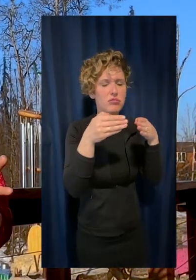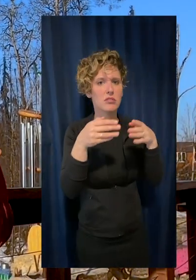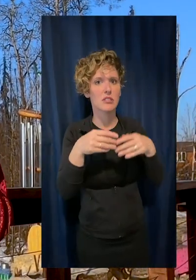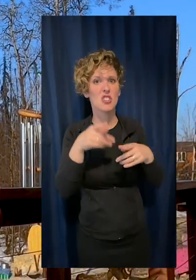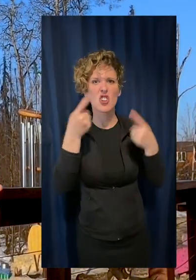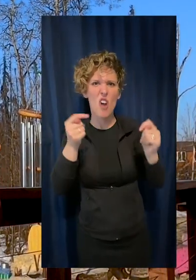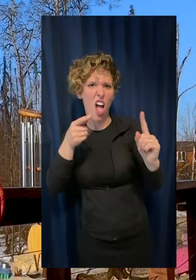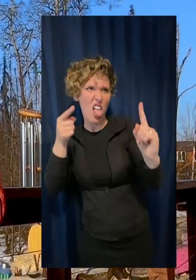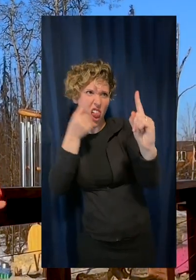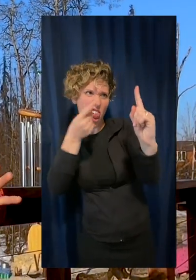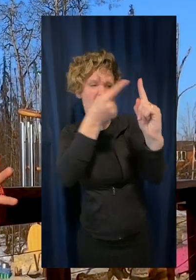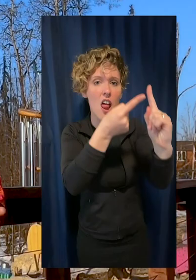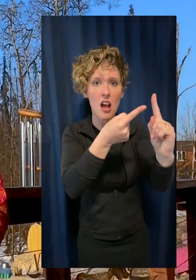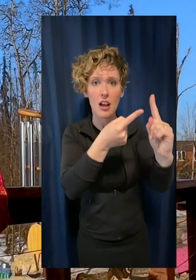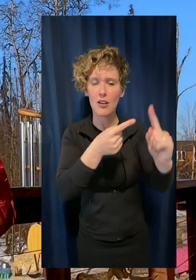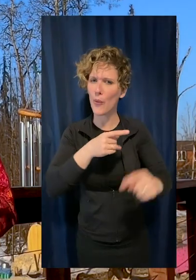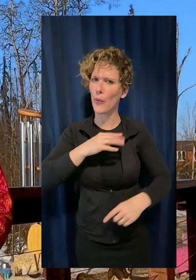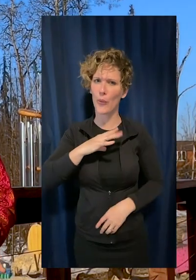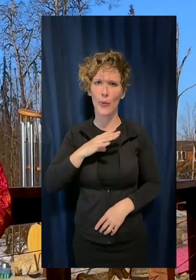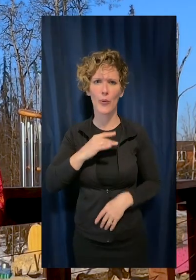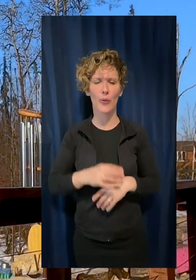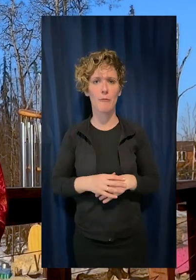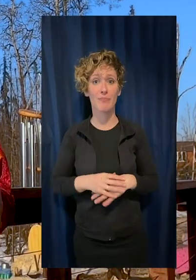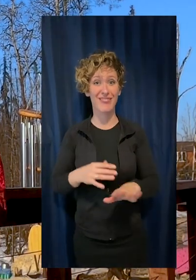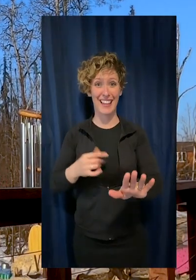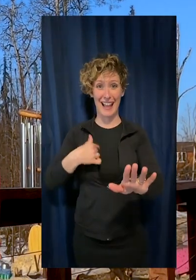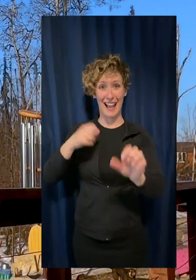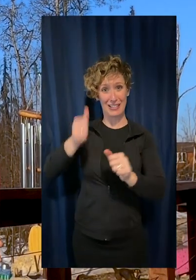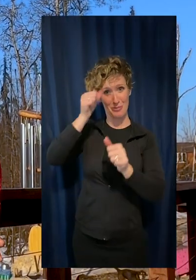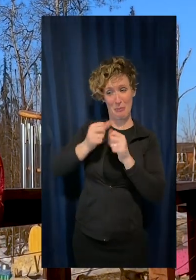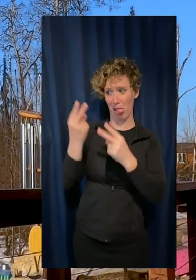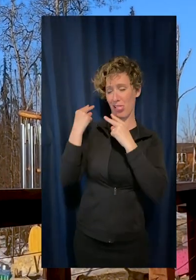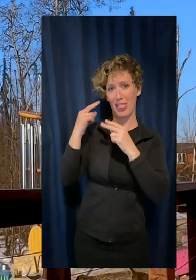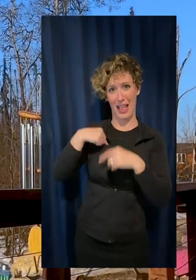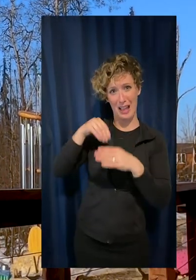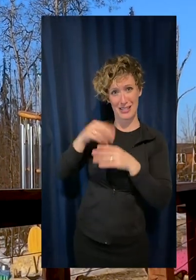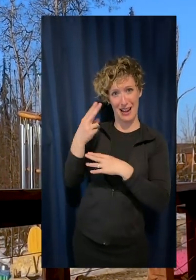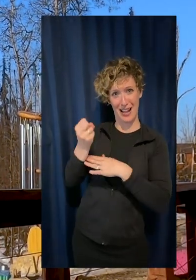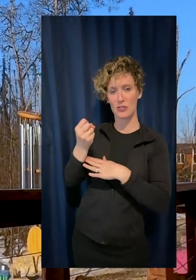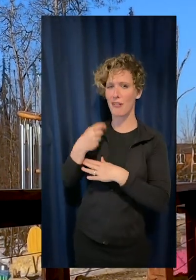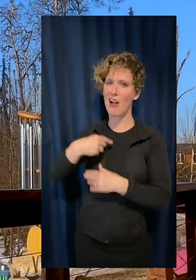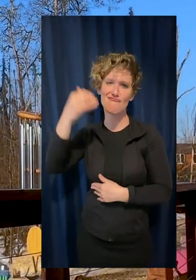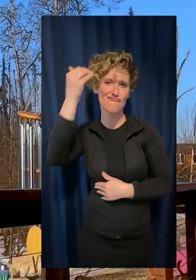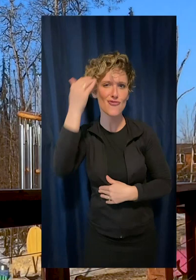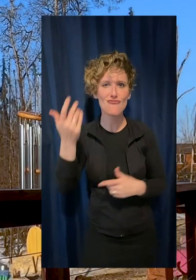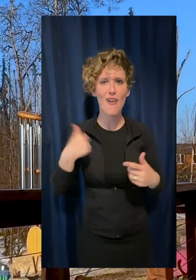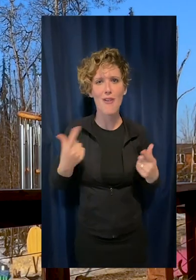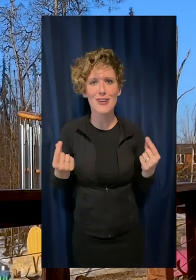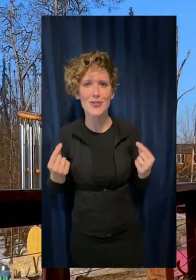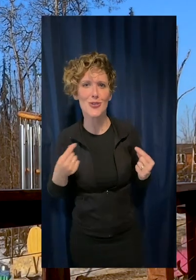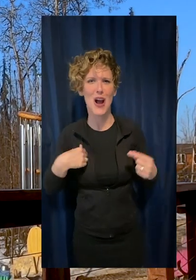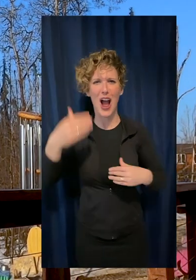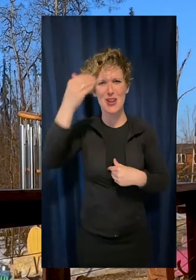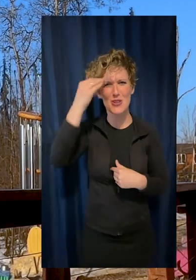I thought I knew where I was going, why I was going there, and what I wanted to do. And the first thing, challenge-wise,